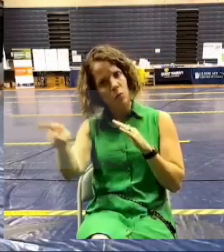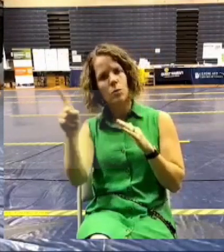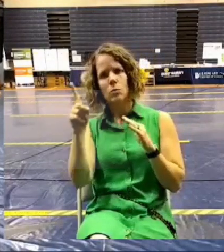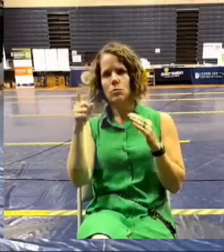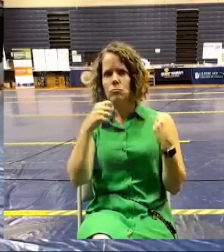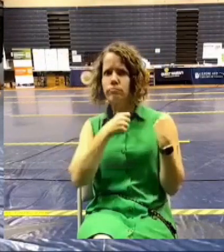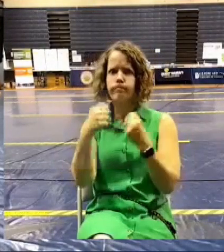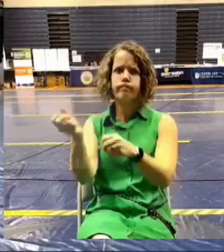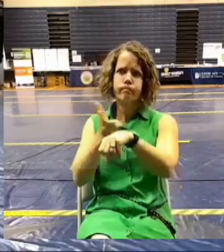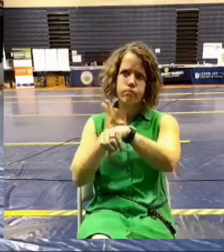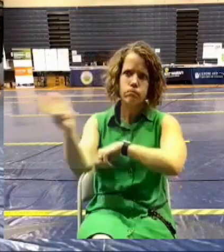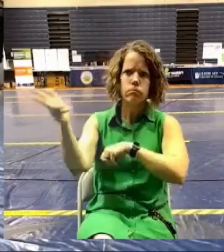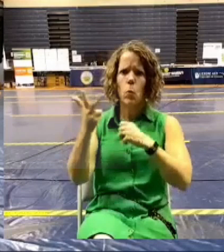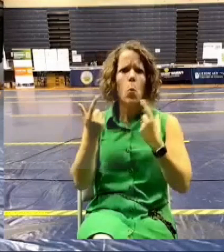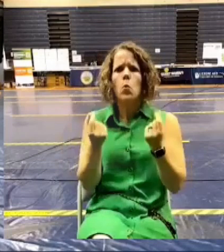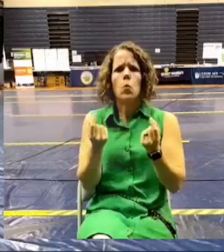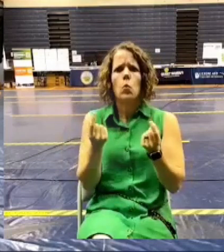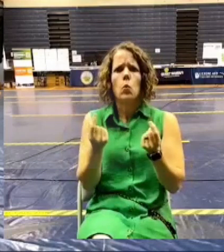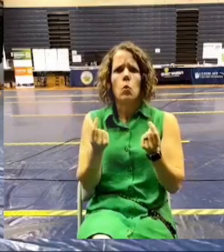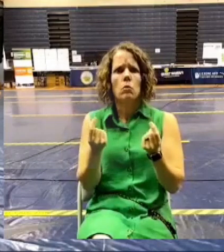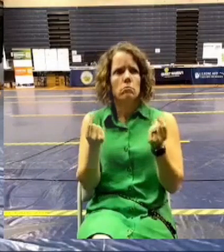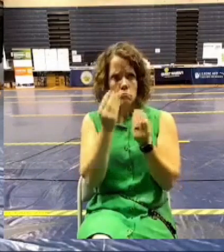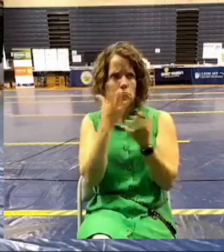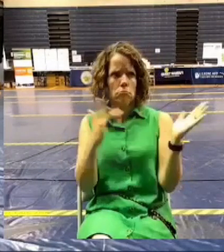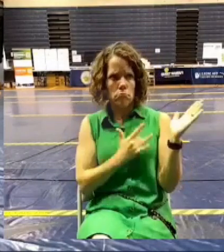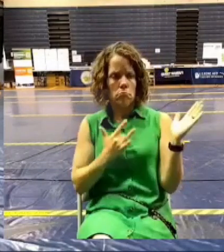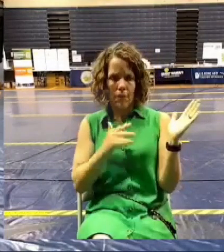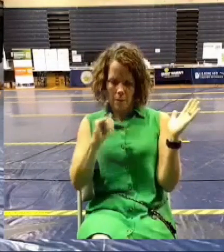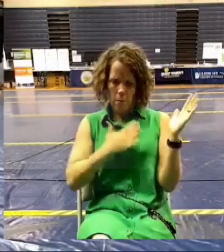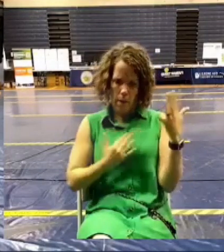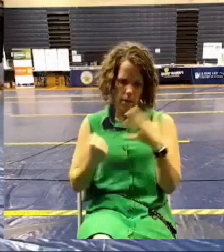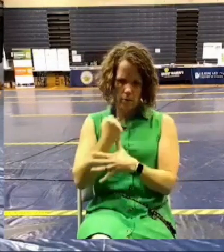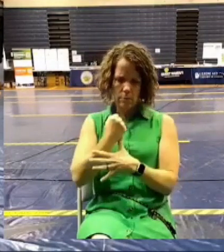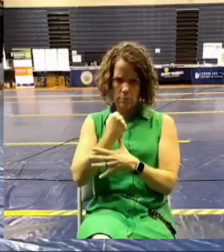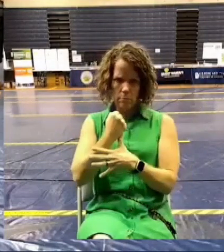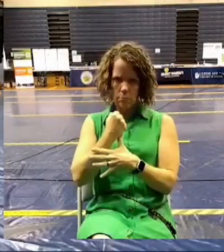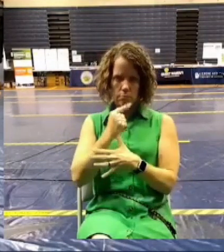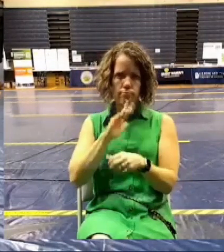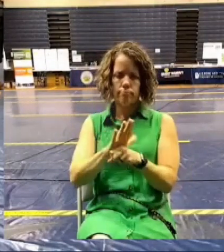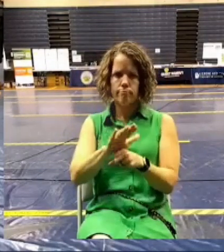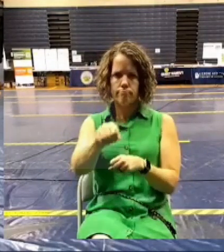I can promise you that it is a priority for me,